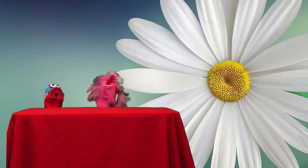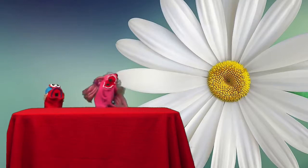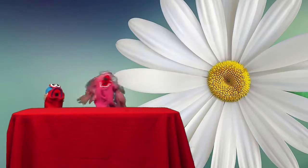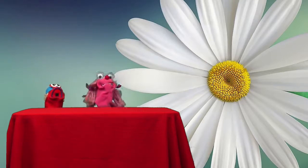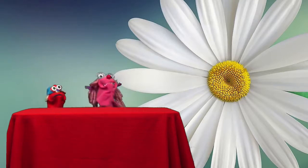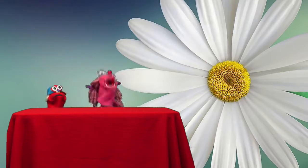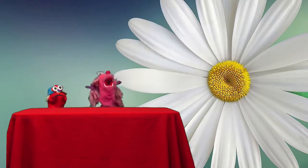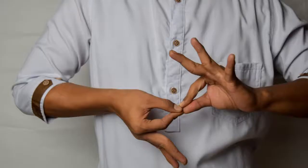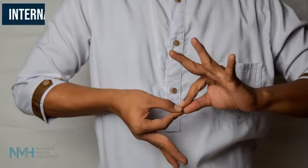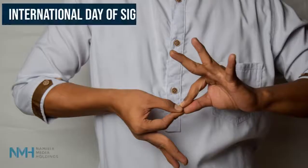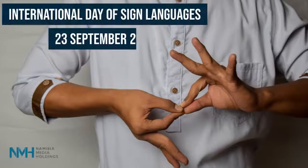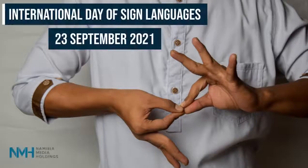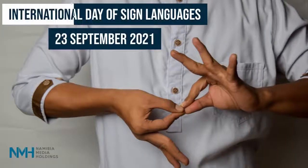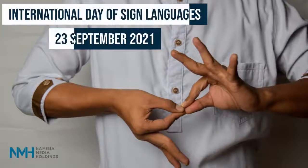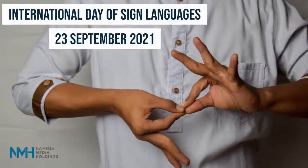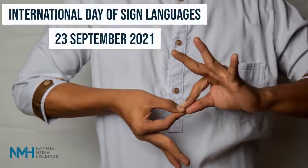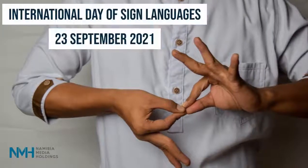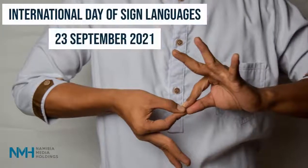Bye.